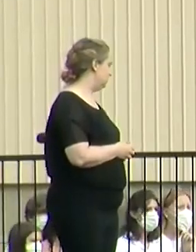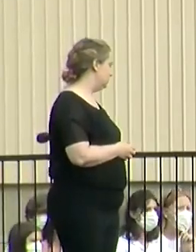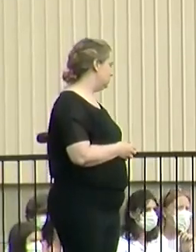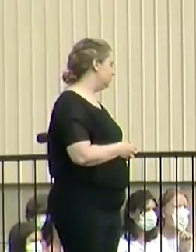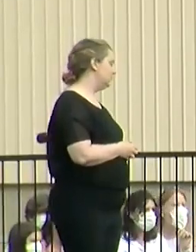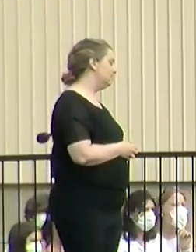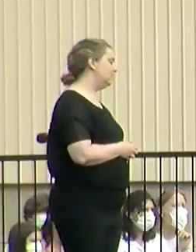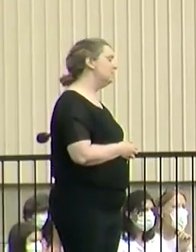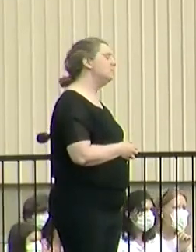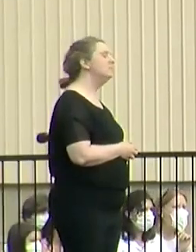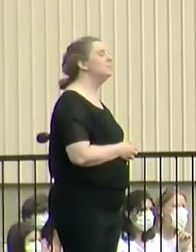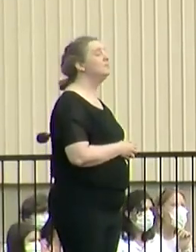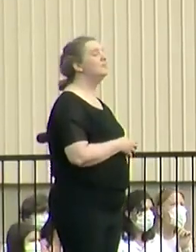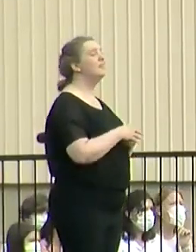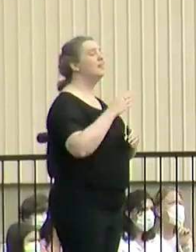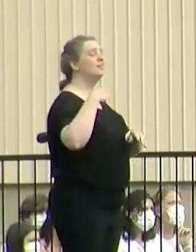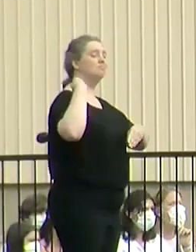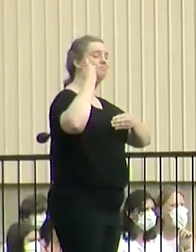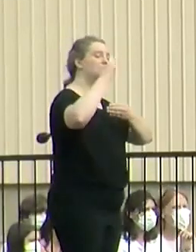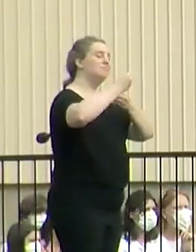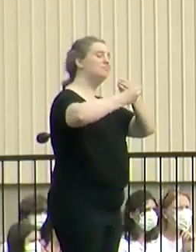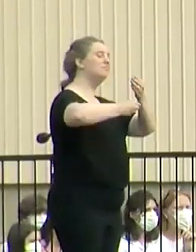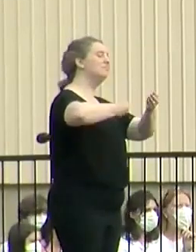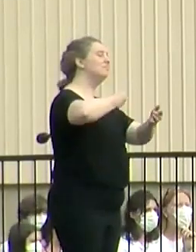Ooh. And so it goes.